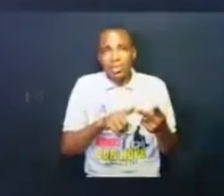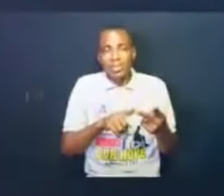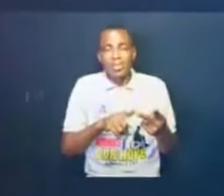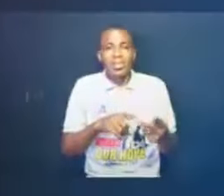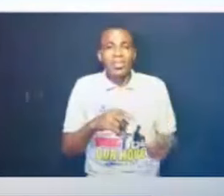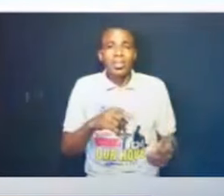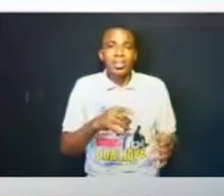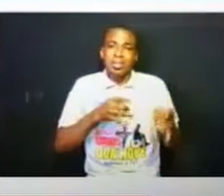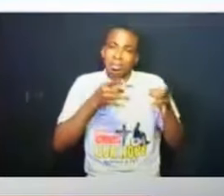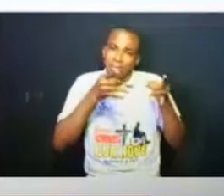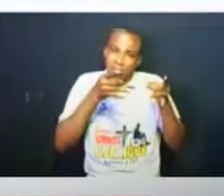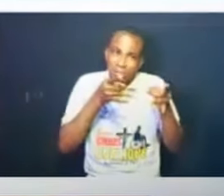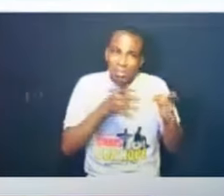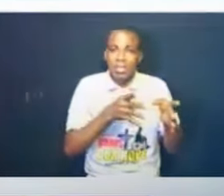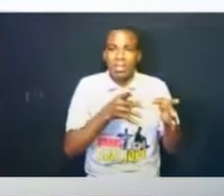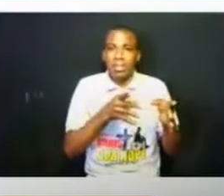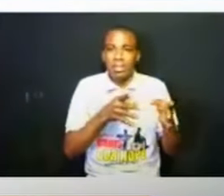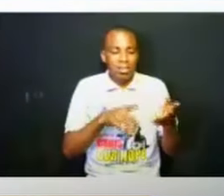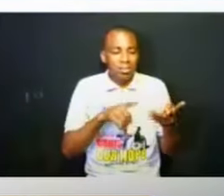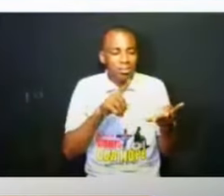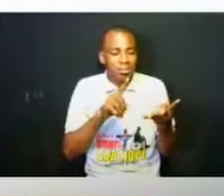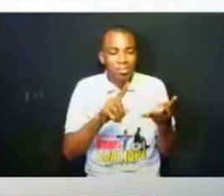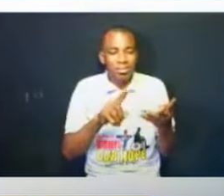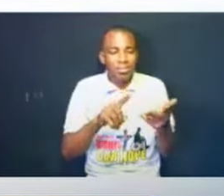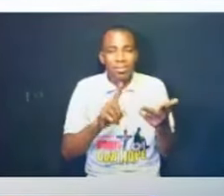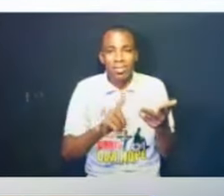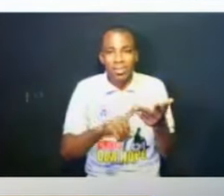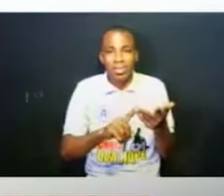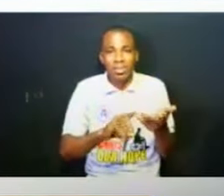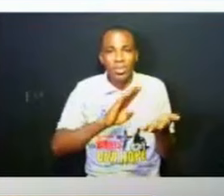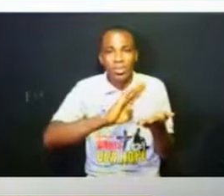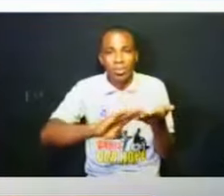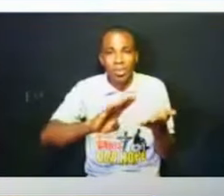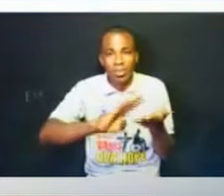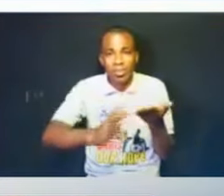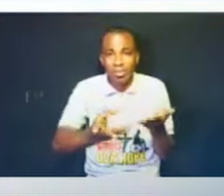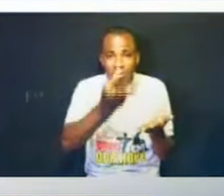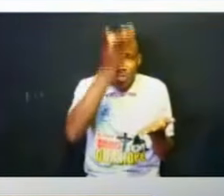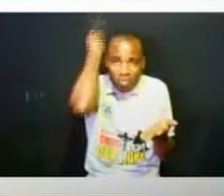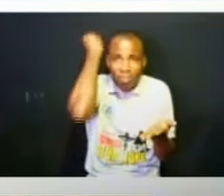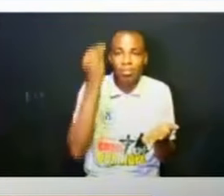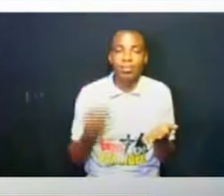Unforgiveness. I'm fanche. And I'll take this one and then I'll put a comma.